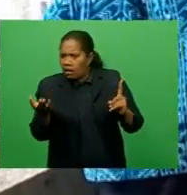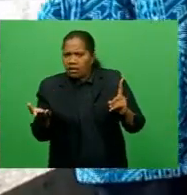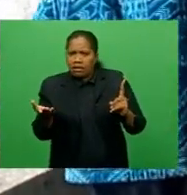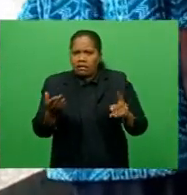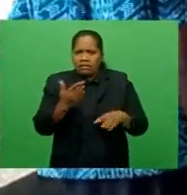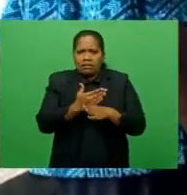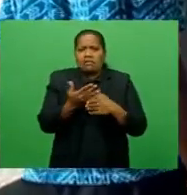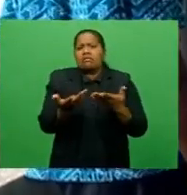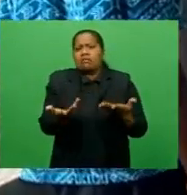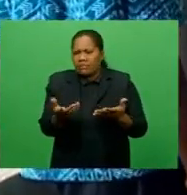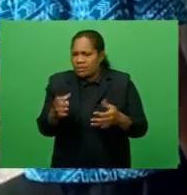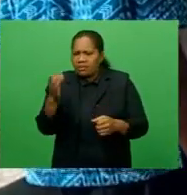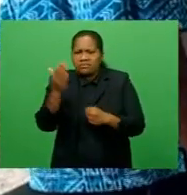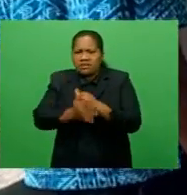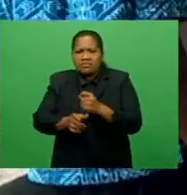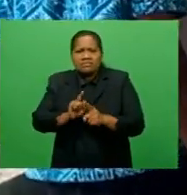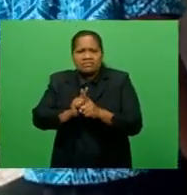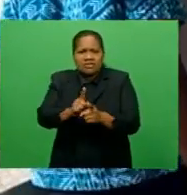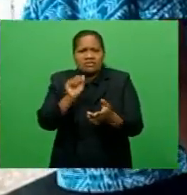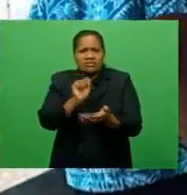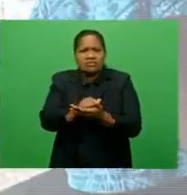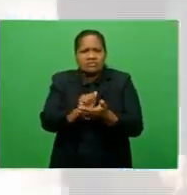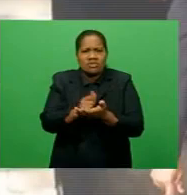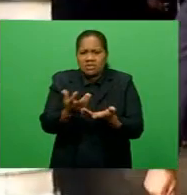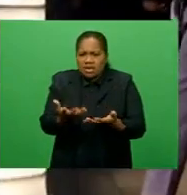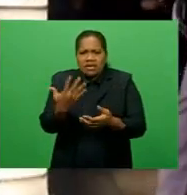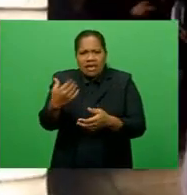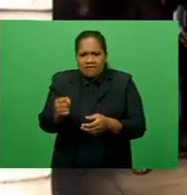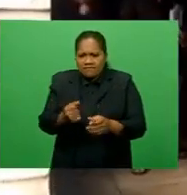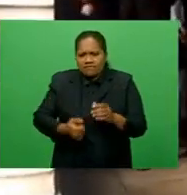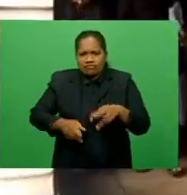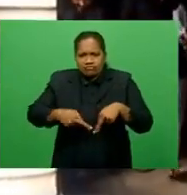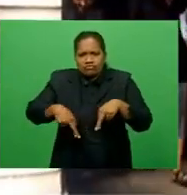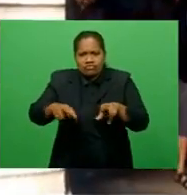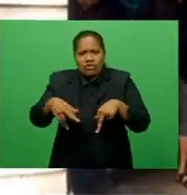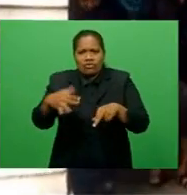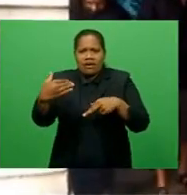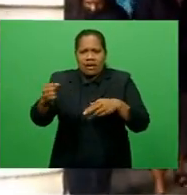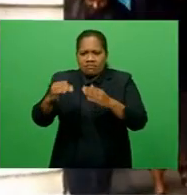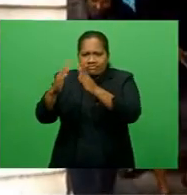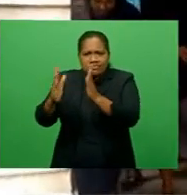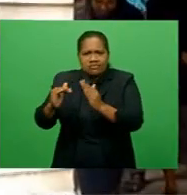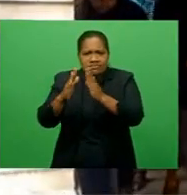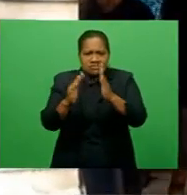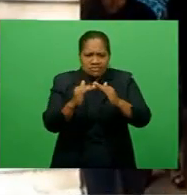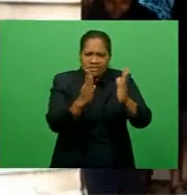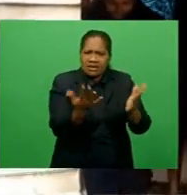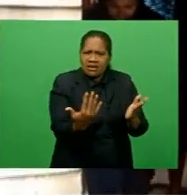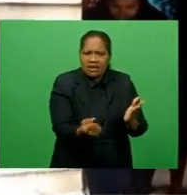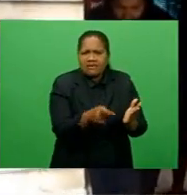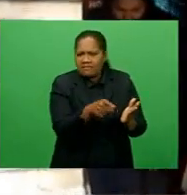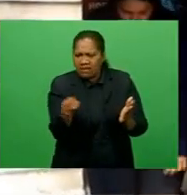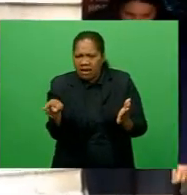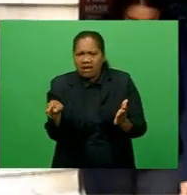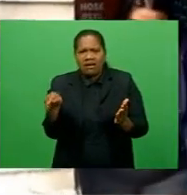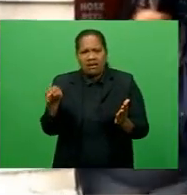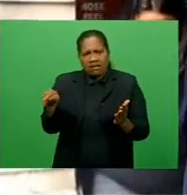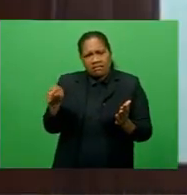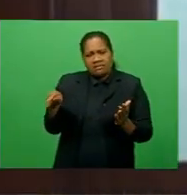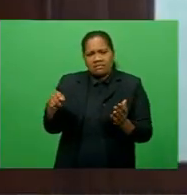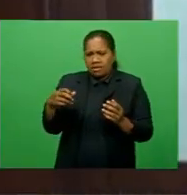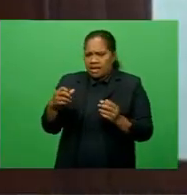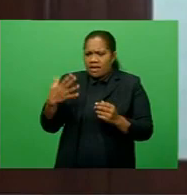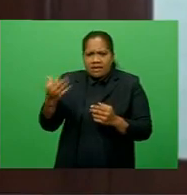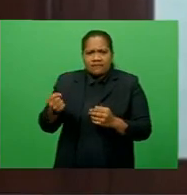creation of a channel, access roads, staff quarters, and even the raising of the foreshore level. She also noted construction